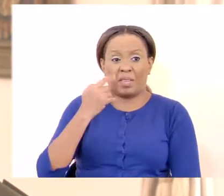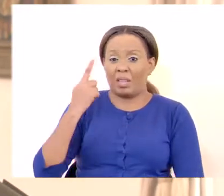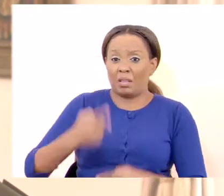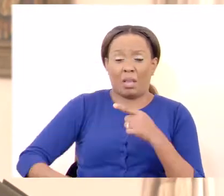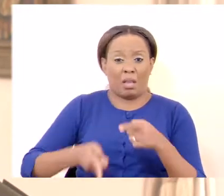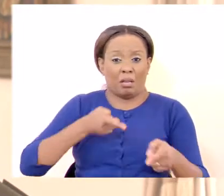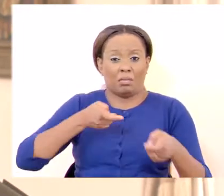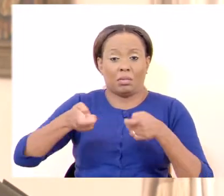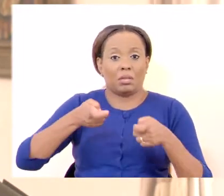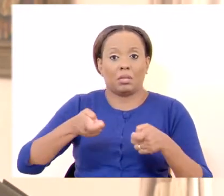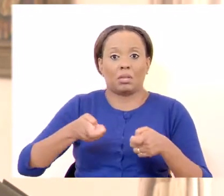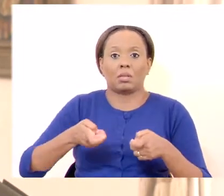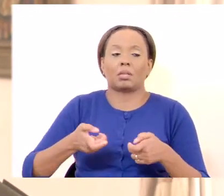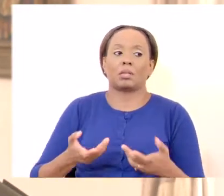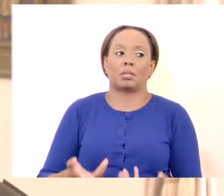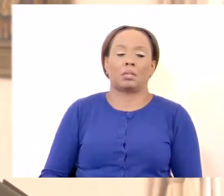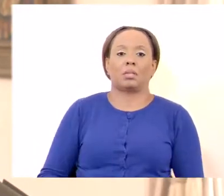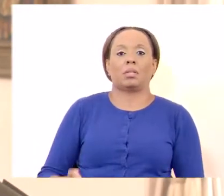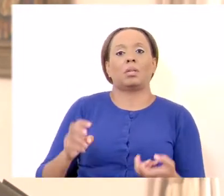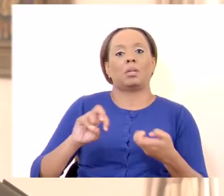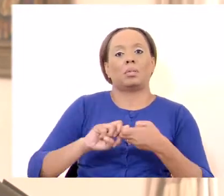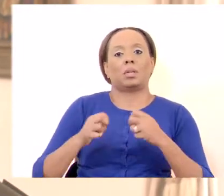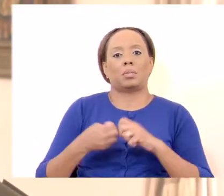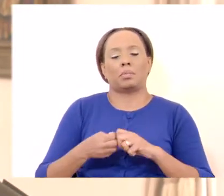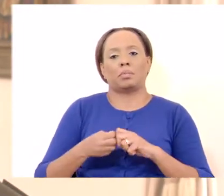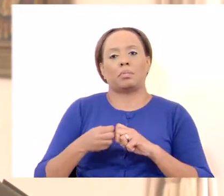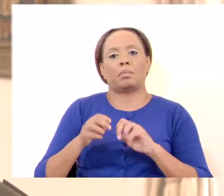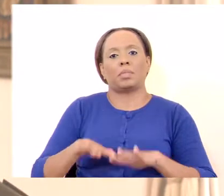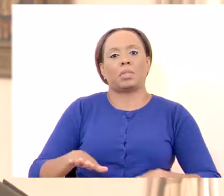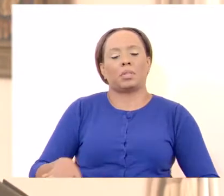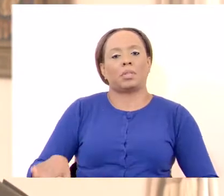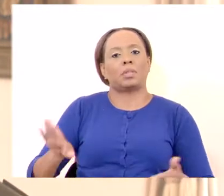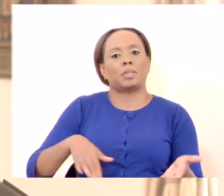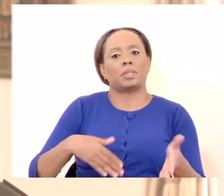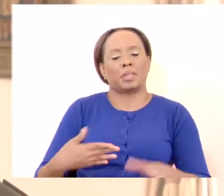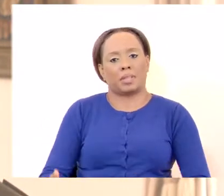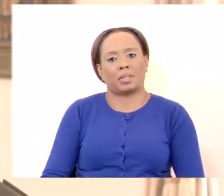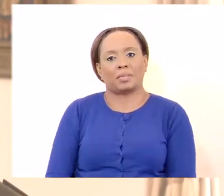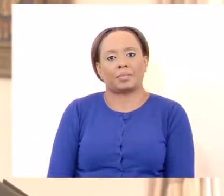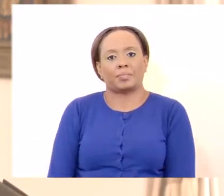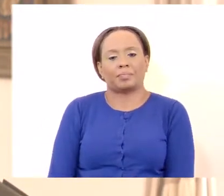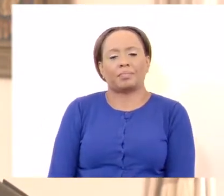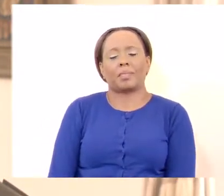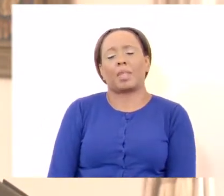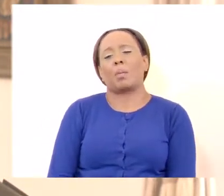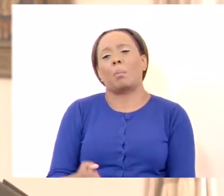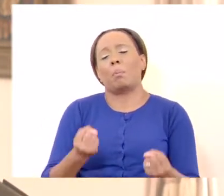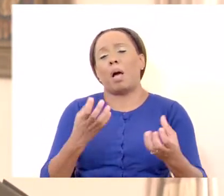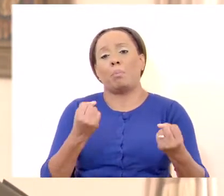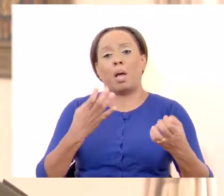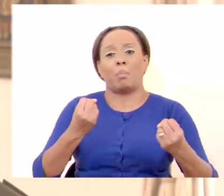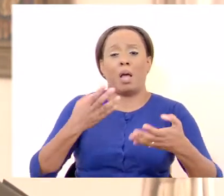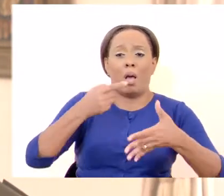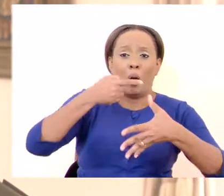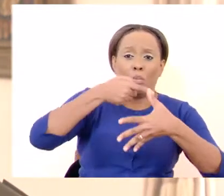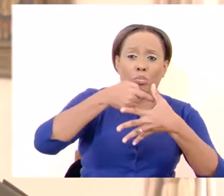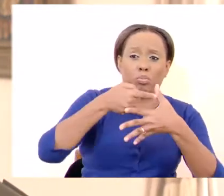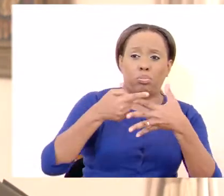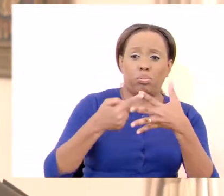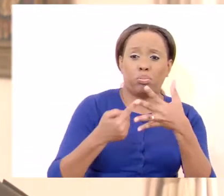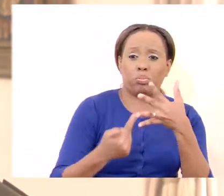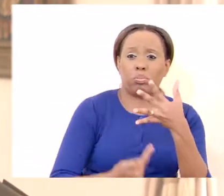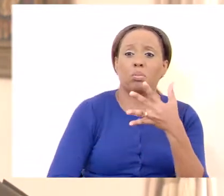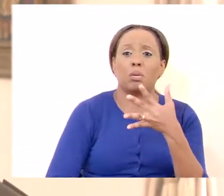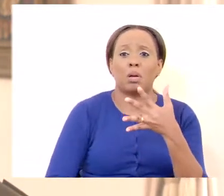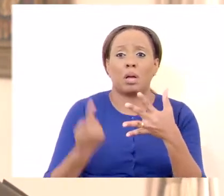control, then we have the loss of a child. So these are the many manifestations of this